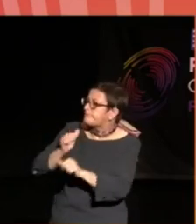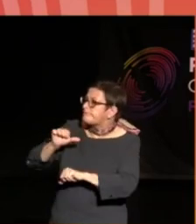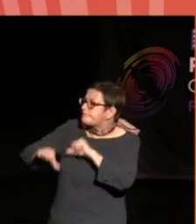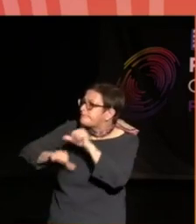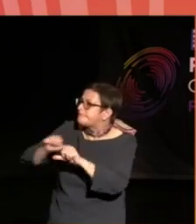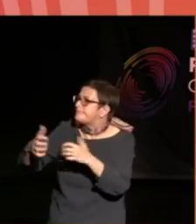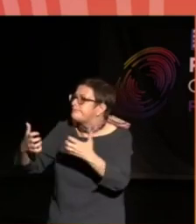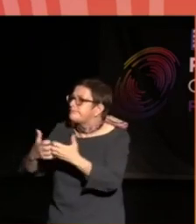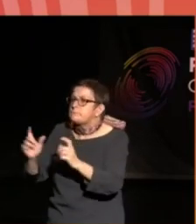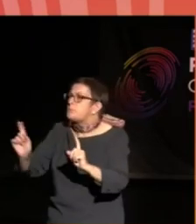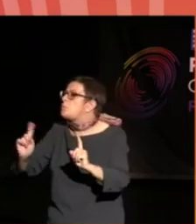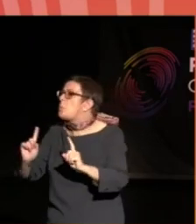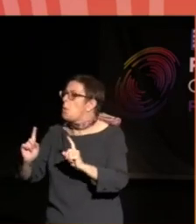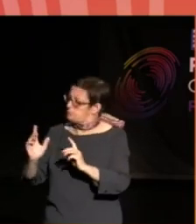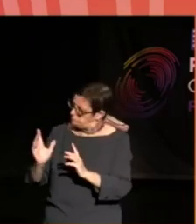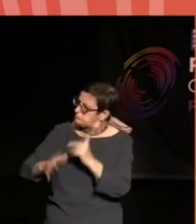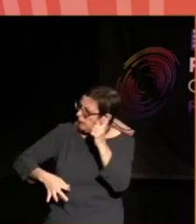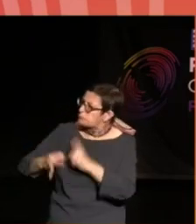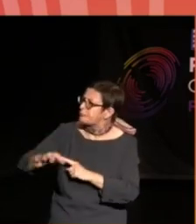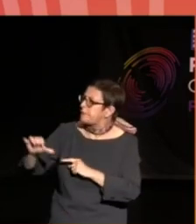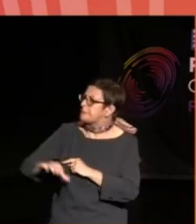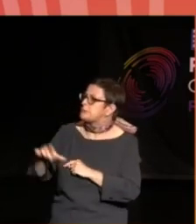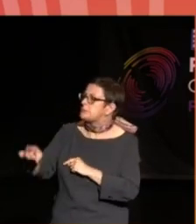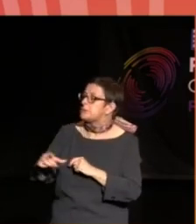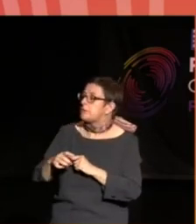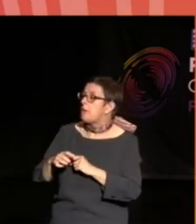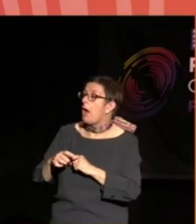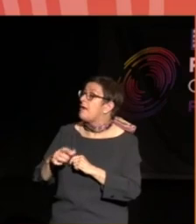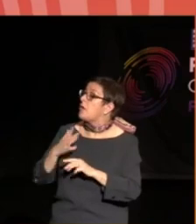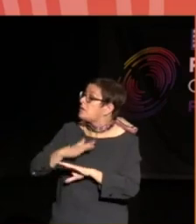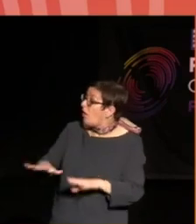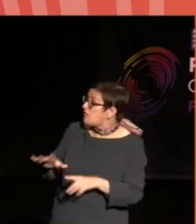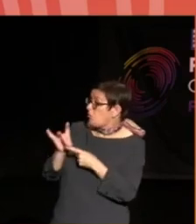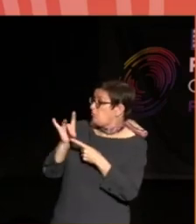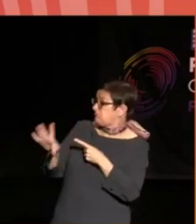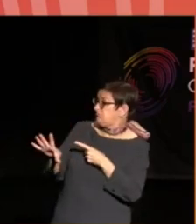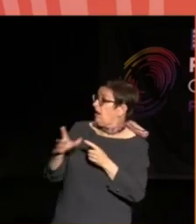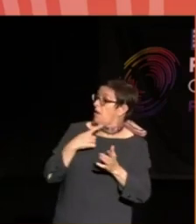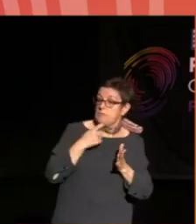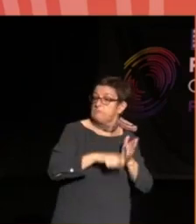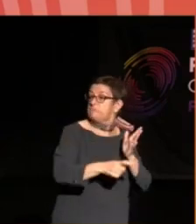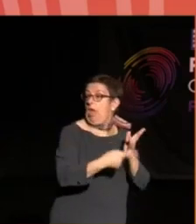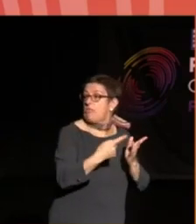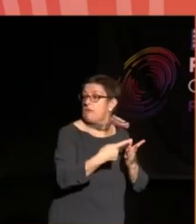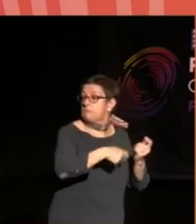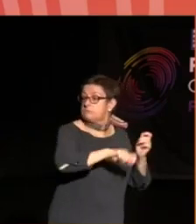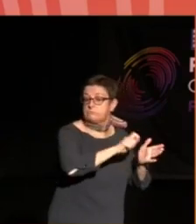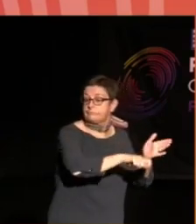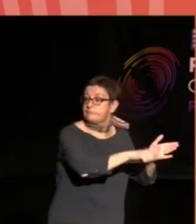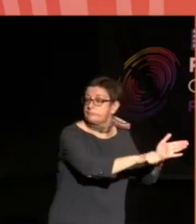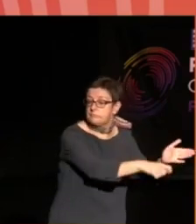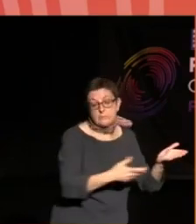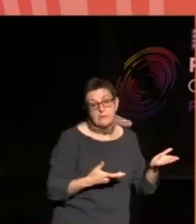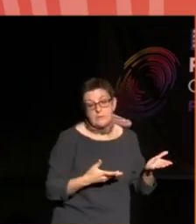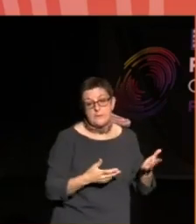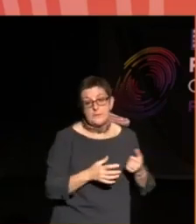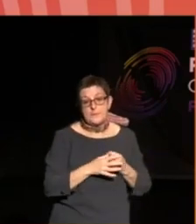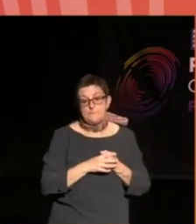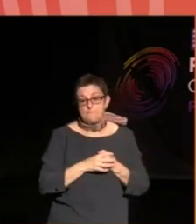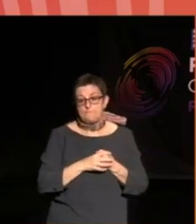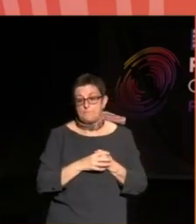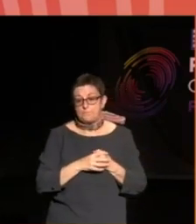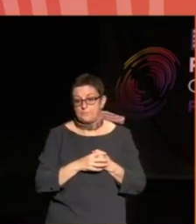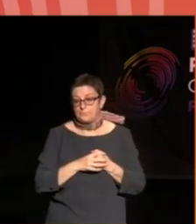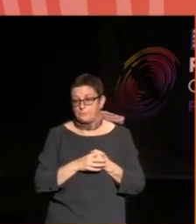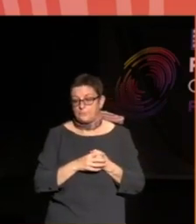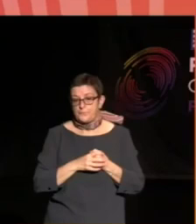of them. And so, you know, with the information that we all have access to, the scandals really aren't kind